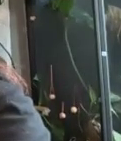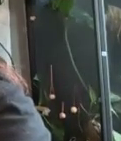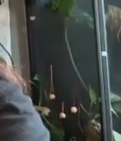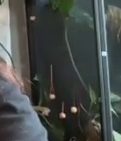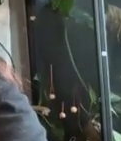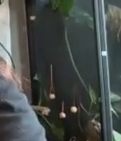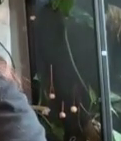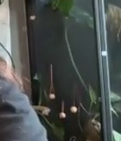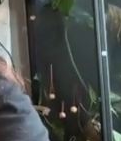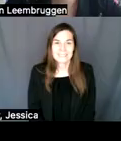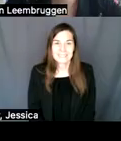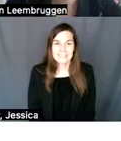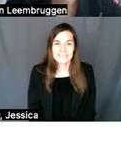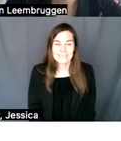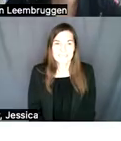Um,